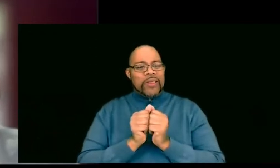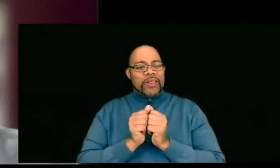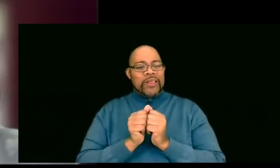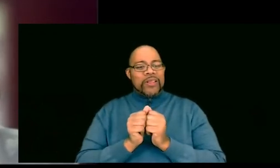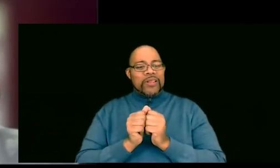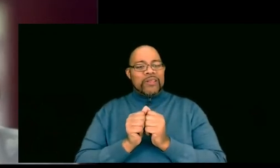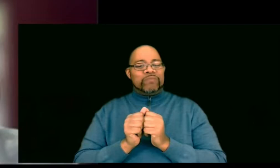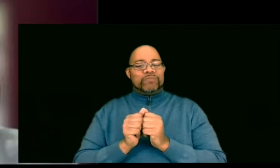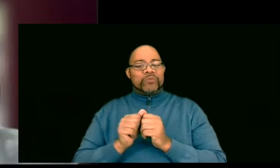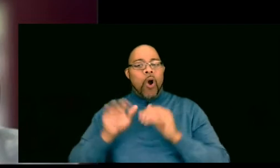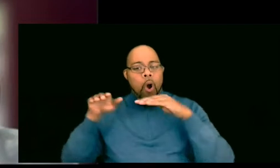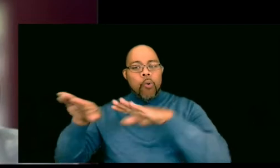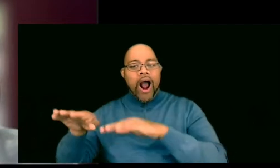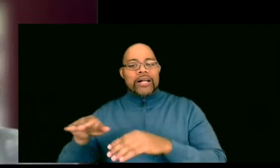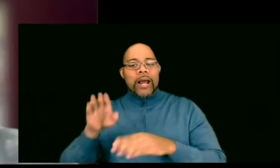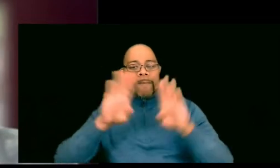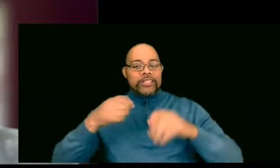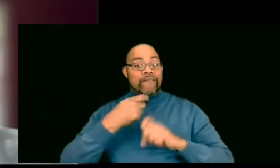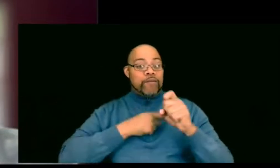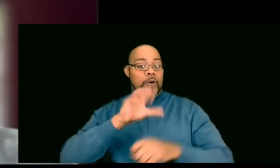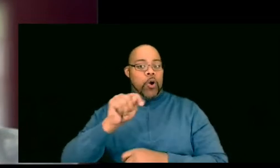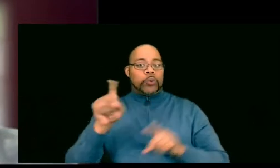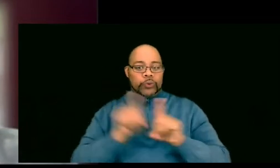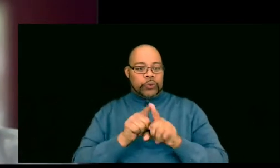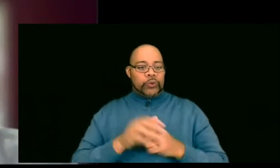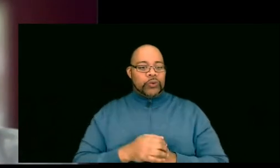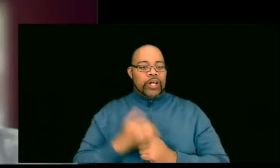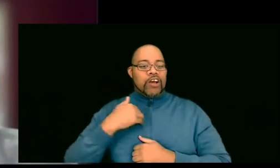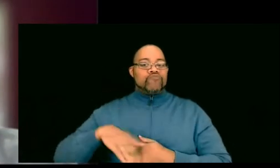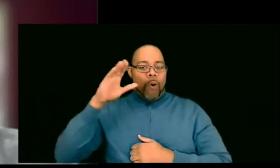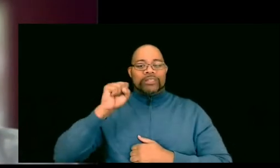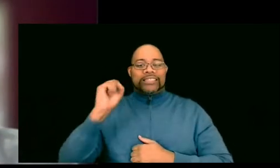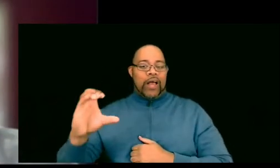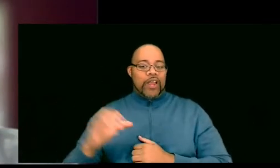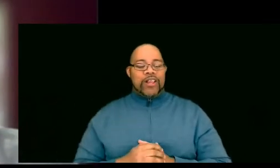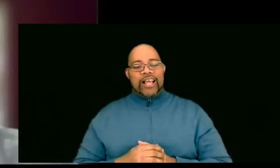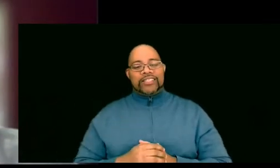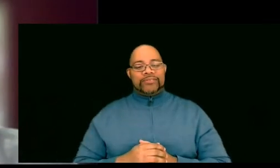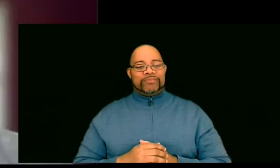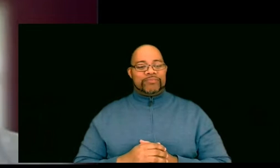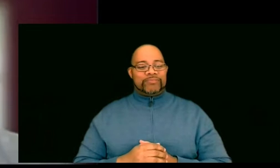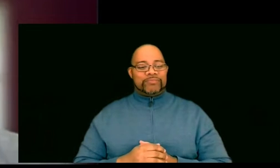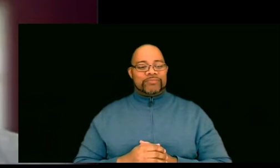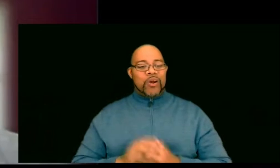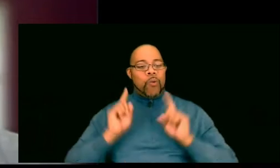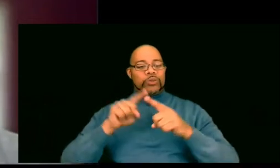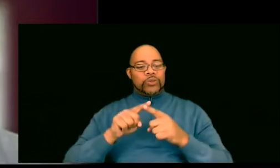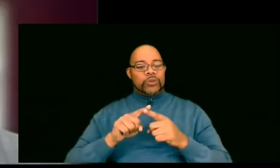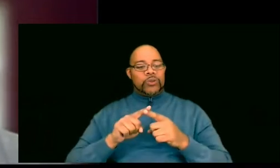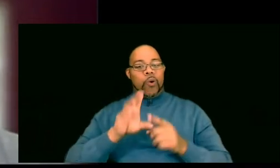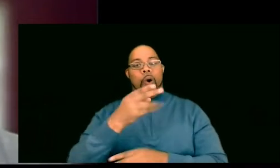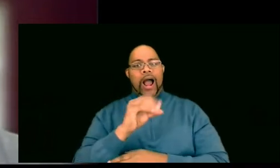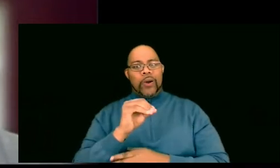with aquatic biology. I went to, I'm from the coast also in Georgia and South Carolina, okay, and went